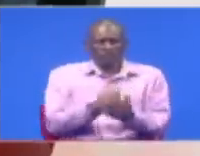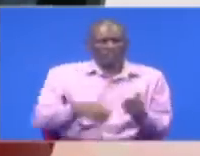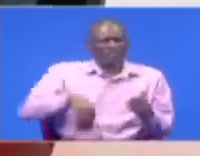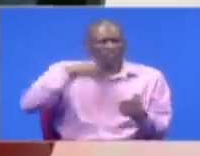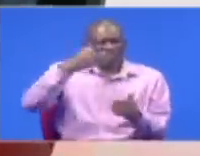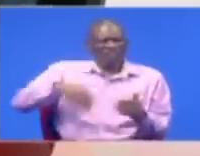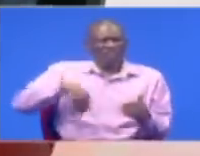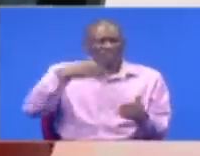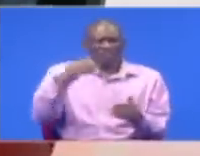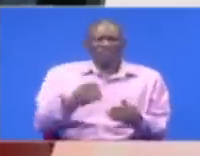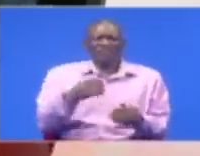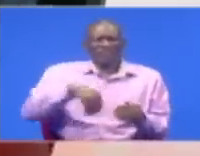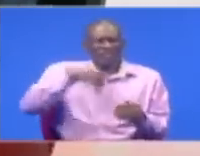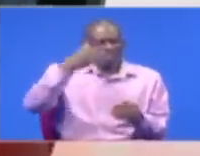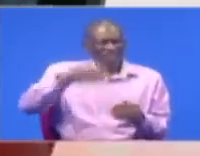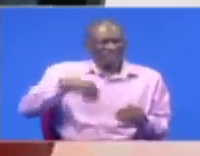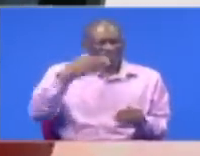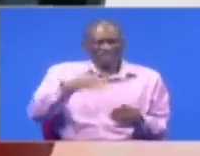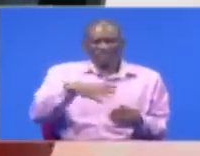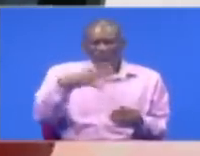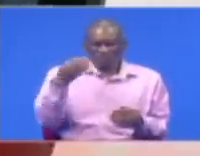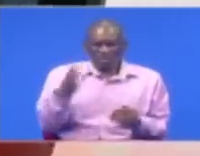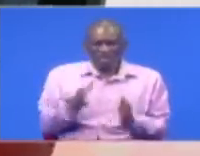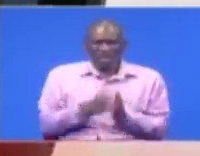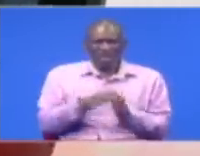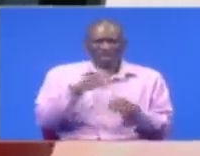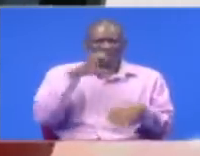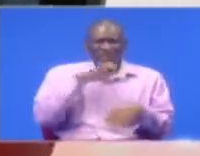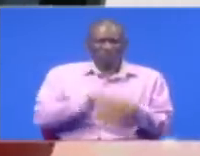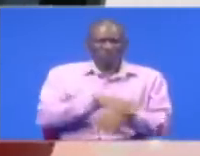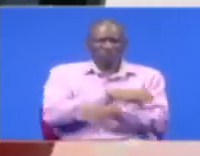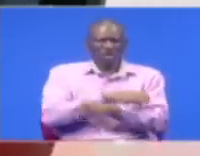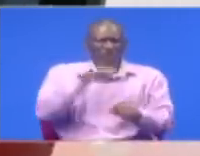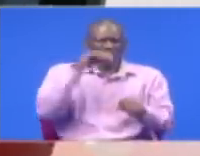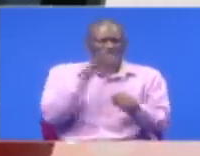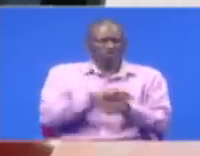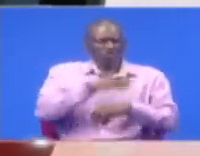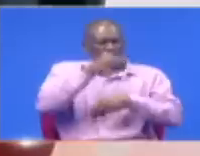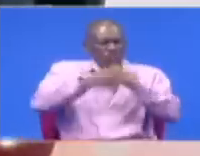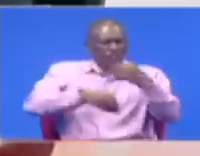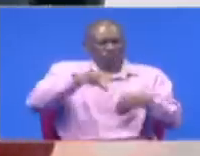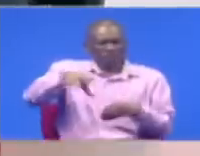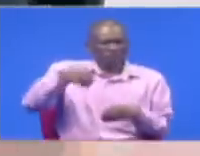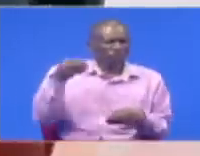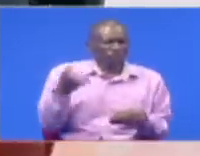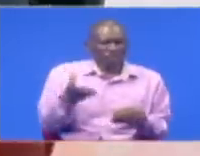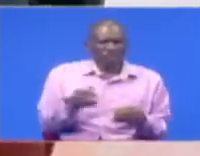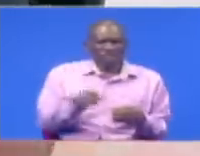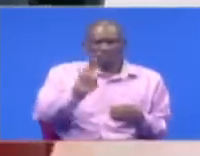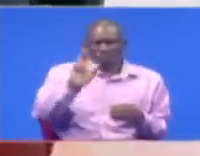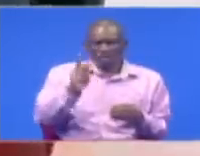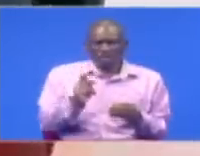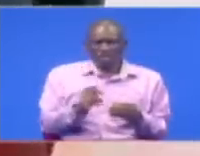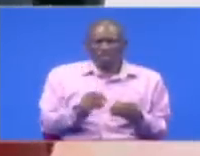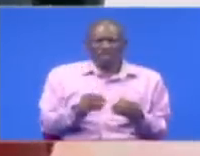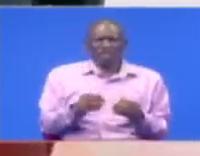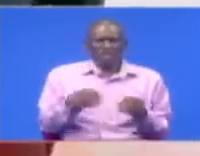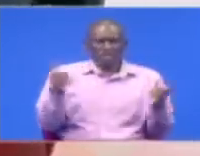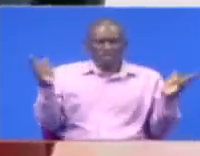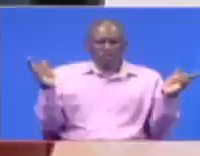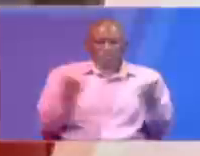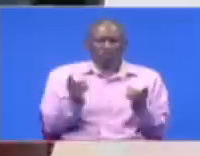other single day, and I acquired a wealth of material. In 1 minute, commissioners,